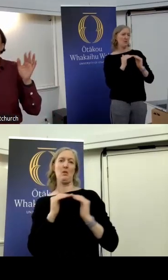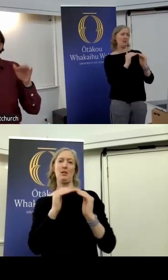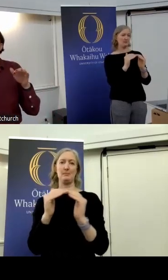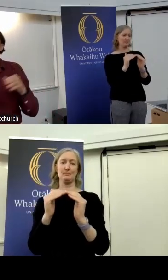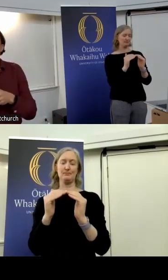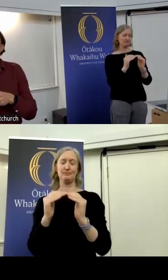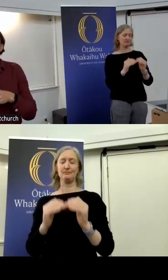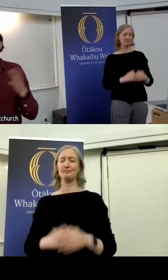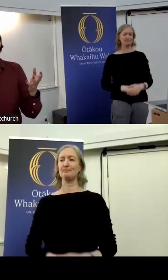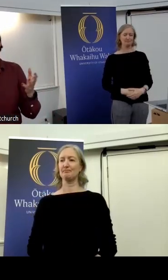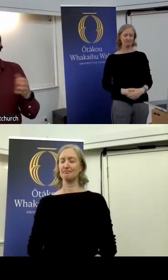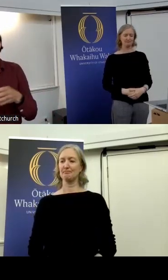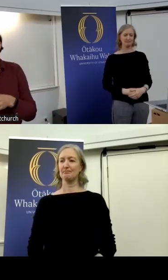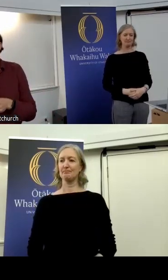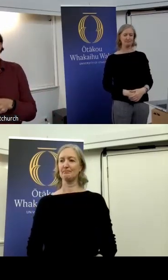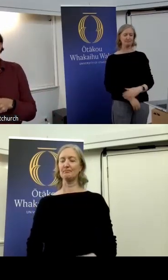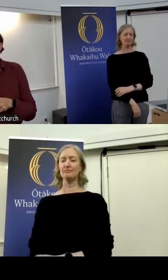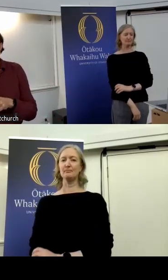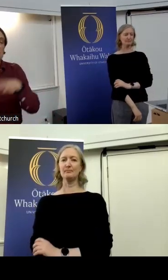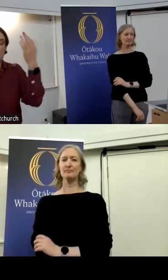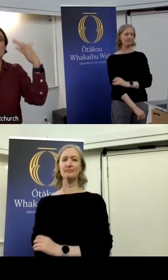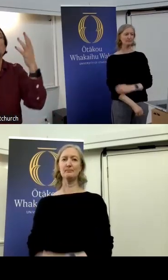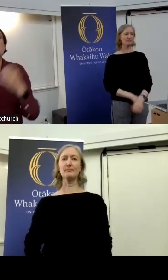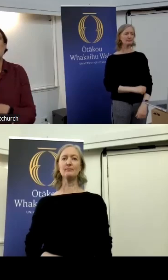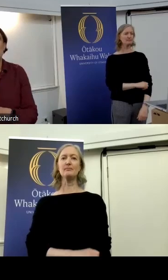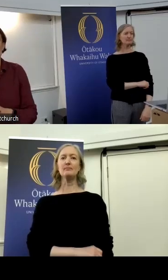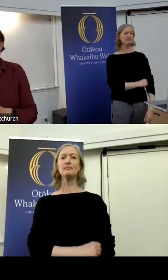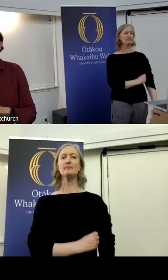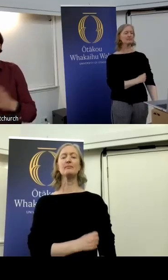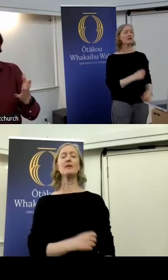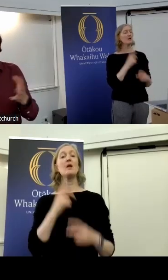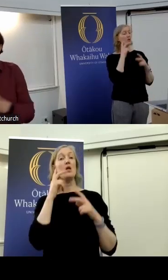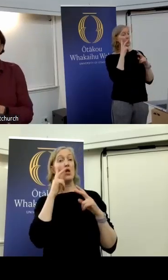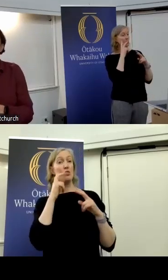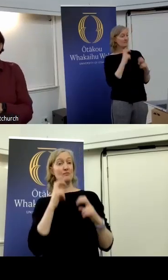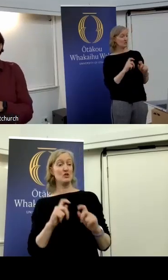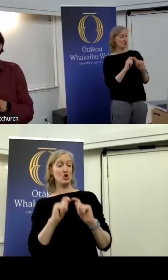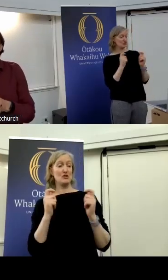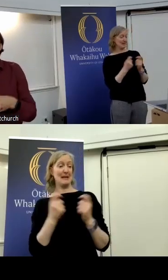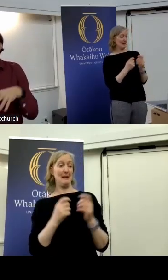We know, we understand, I'm talking we, the research team,